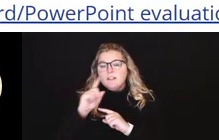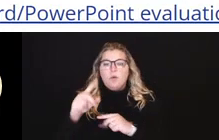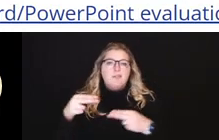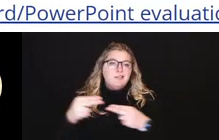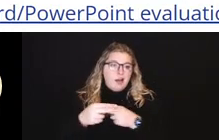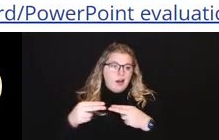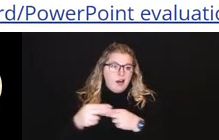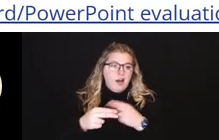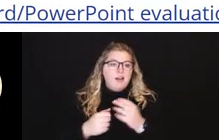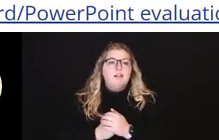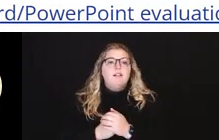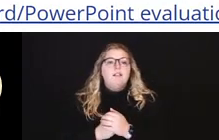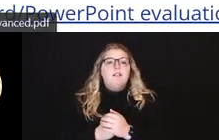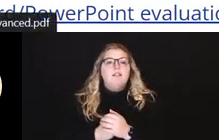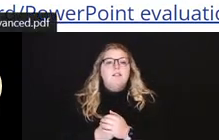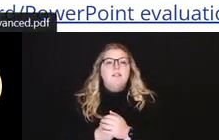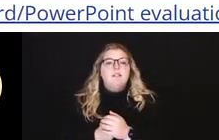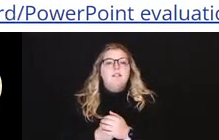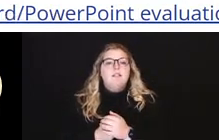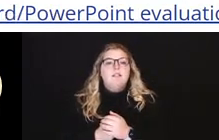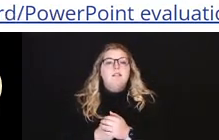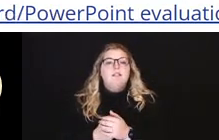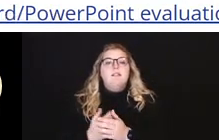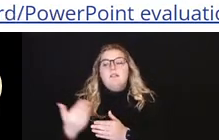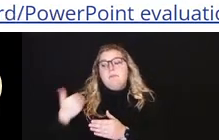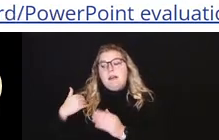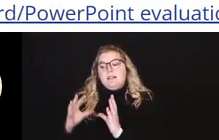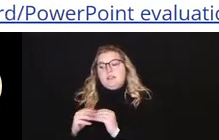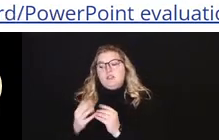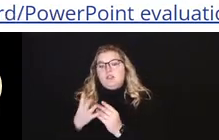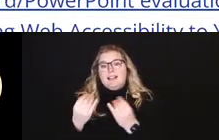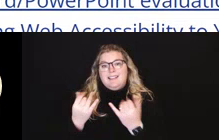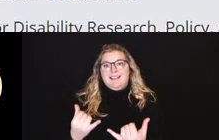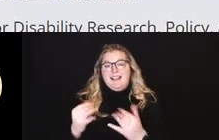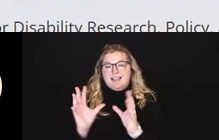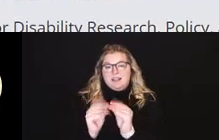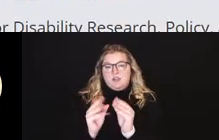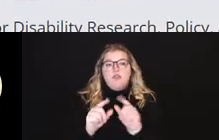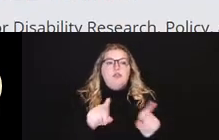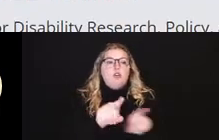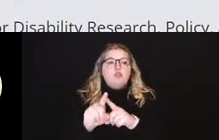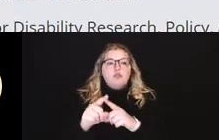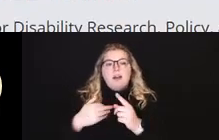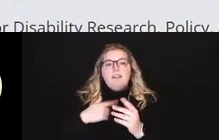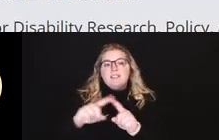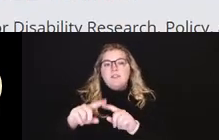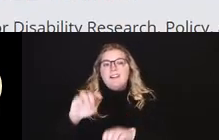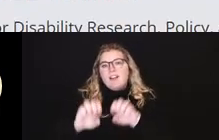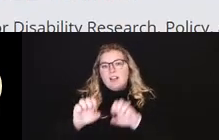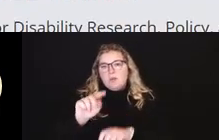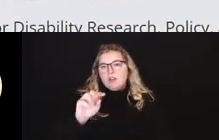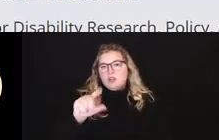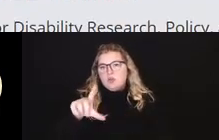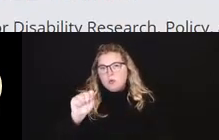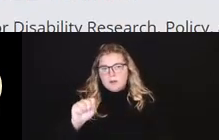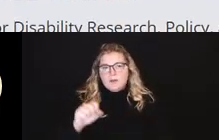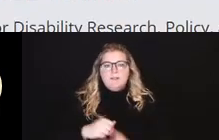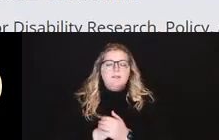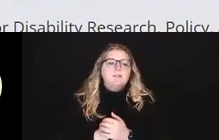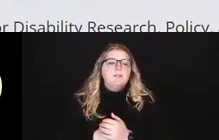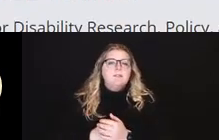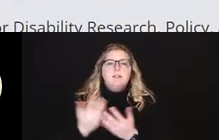our earlier session and the one today, session 2, and then some links to some evaluation tools, some of which we talked about last time, some